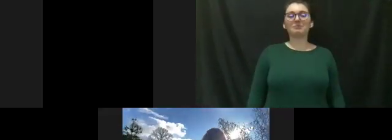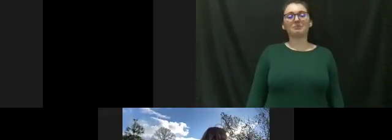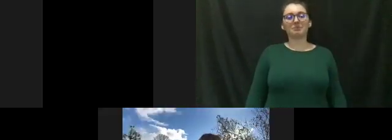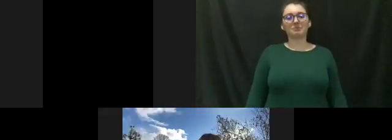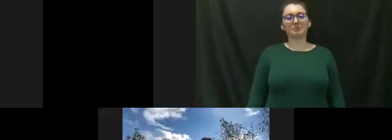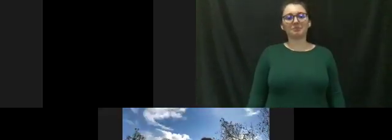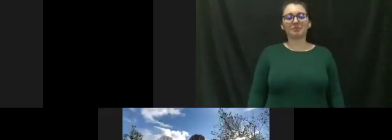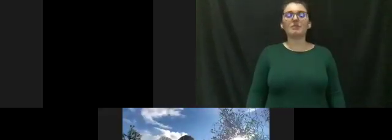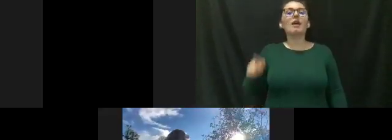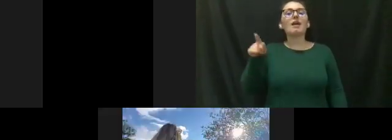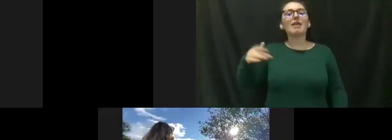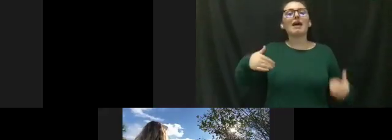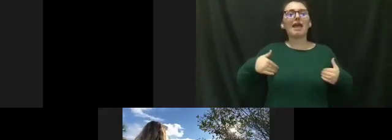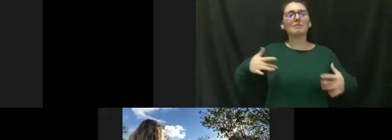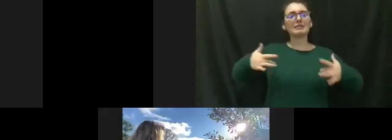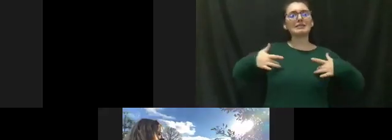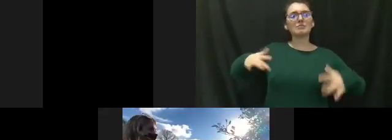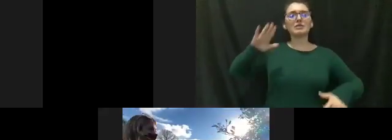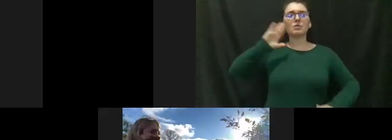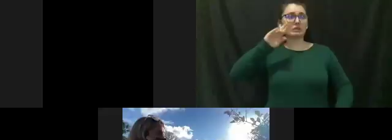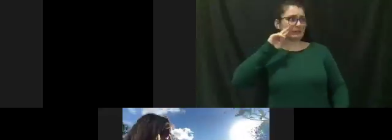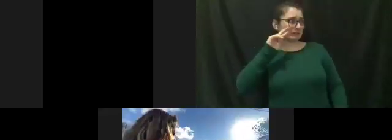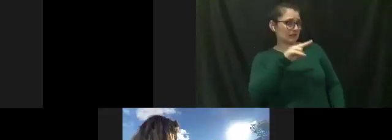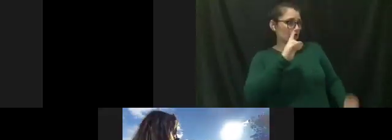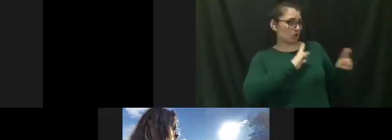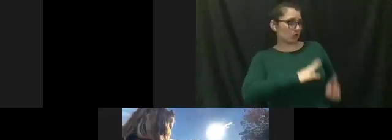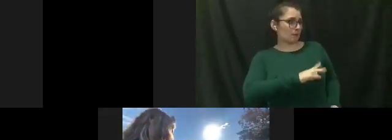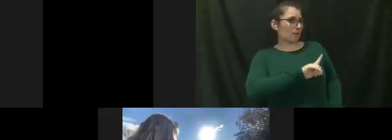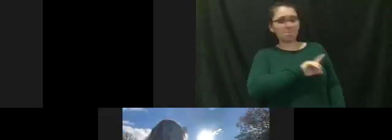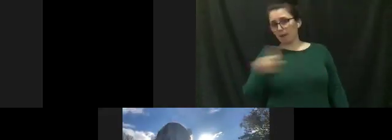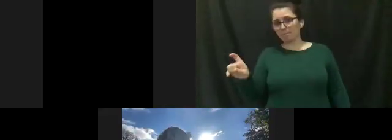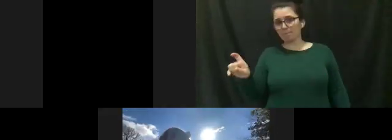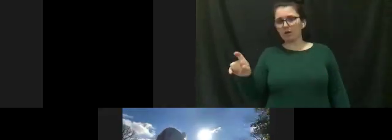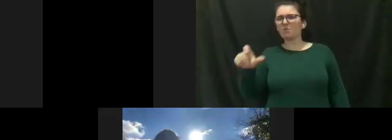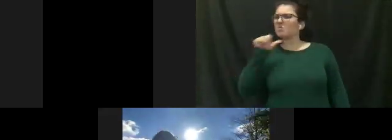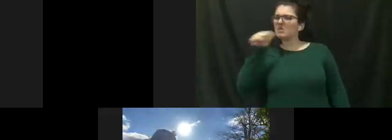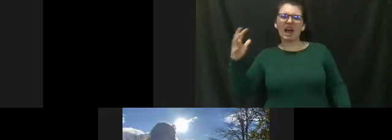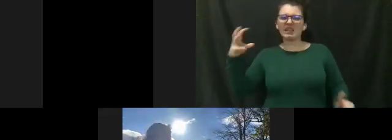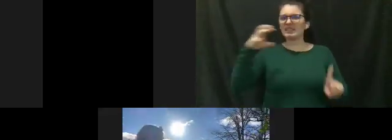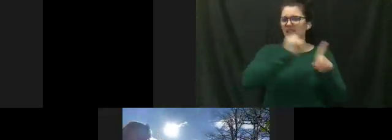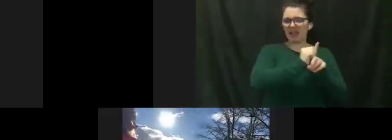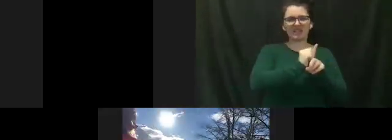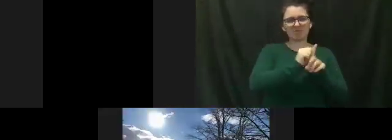run away from you. They're not kind of the attack kind of animals.